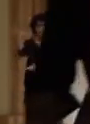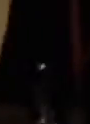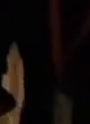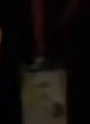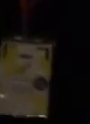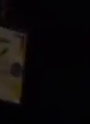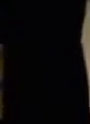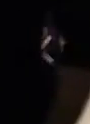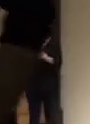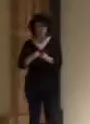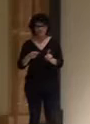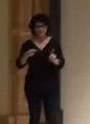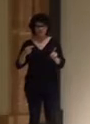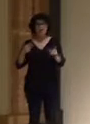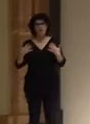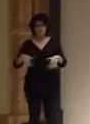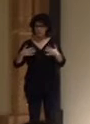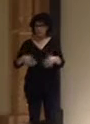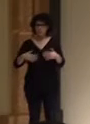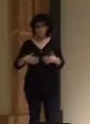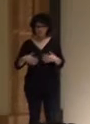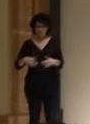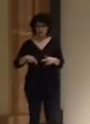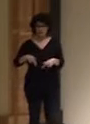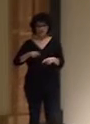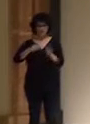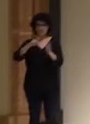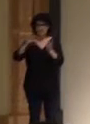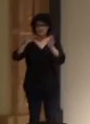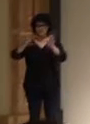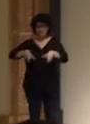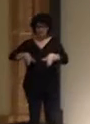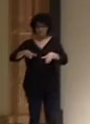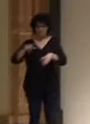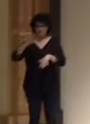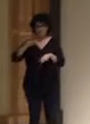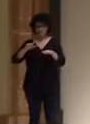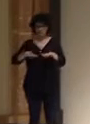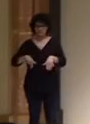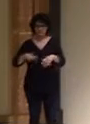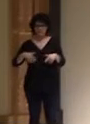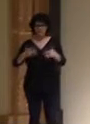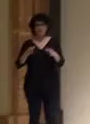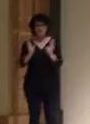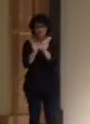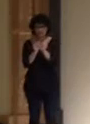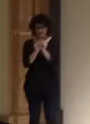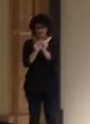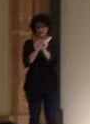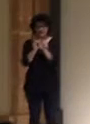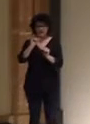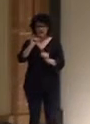last July to host the IETM meeting, we looked at this